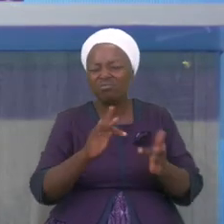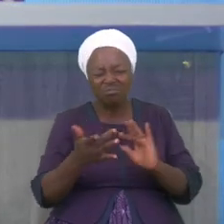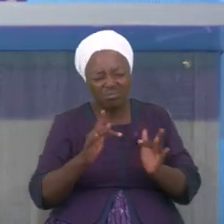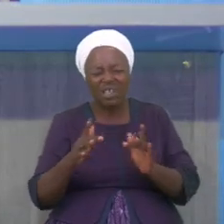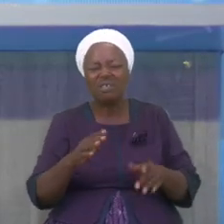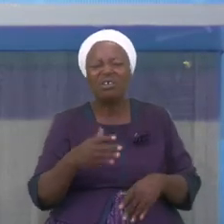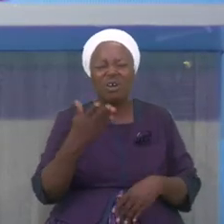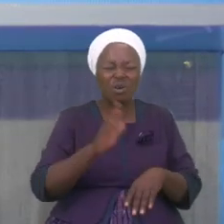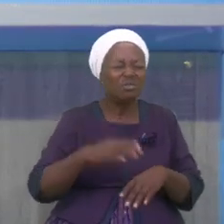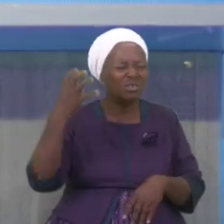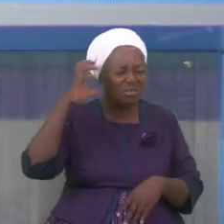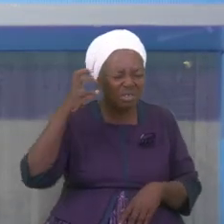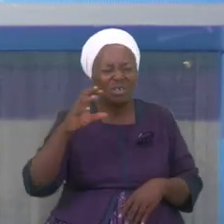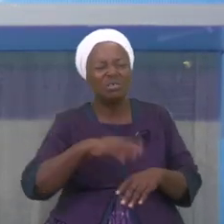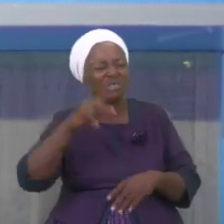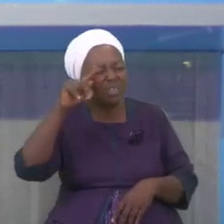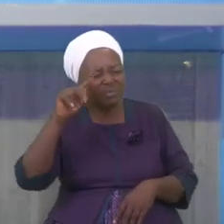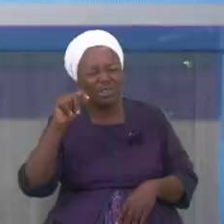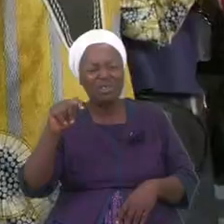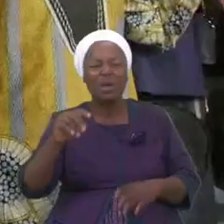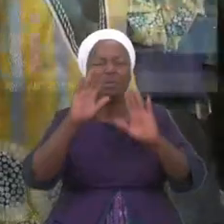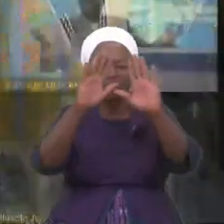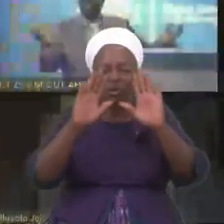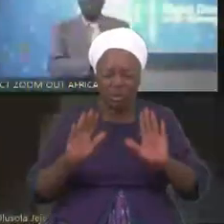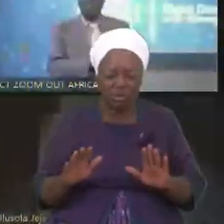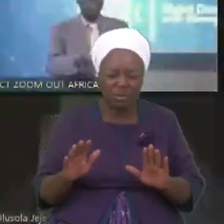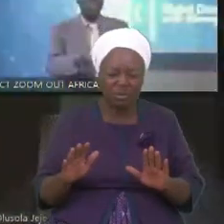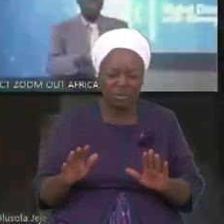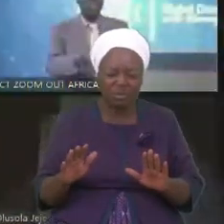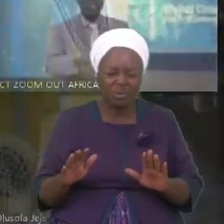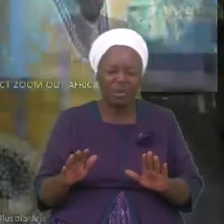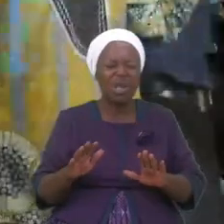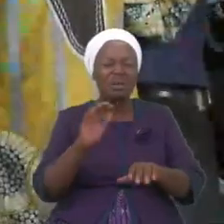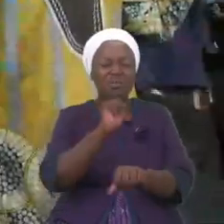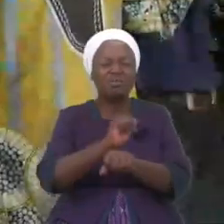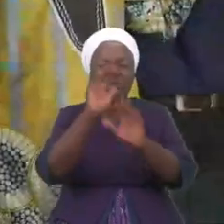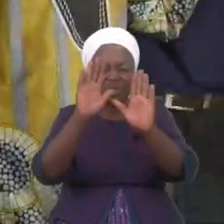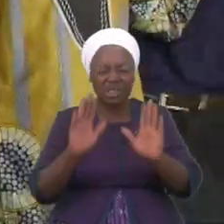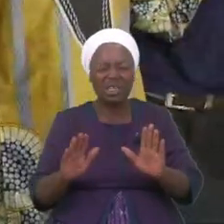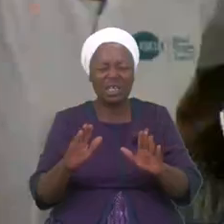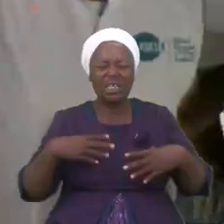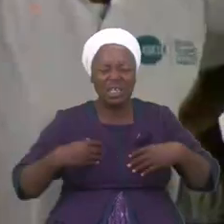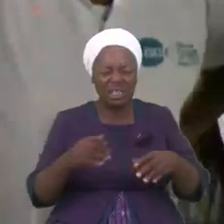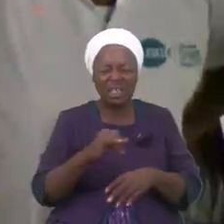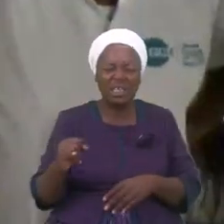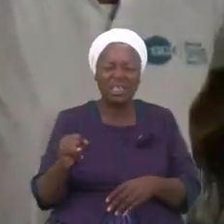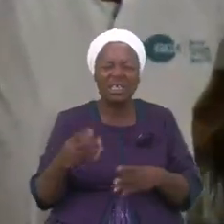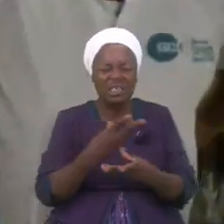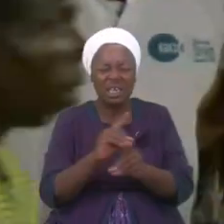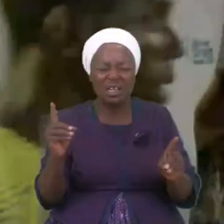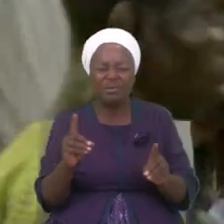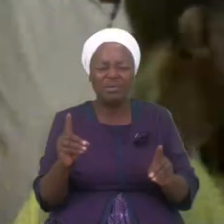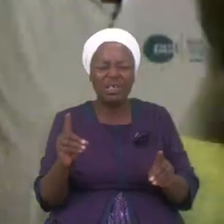the radio, over the television, miracle, wonders, healing,